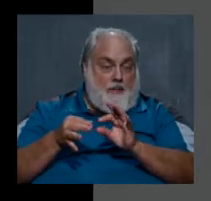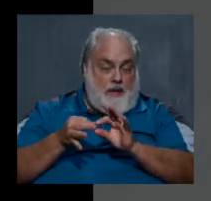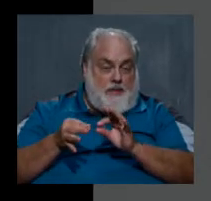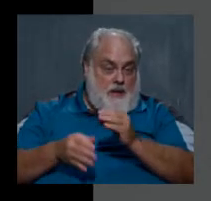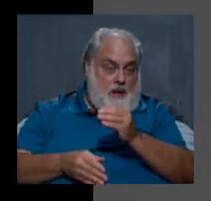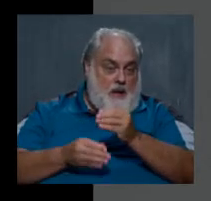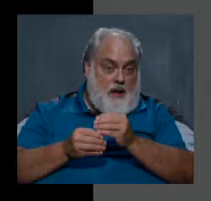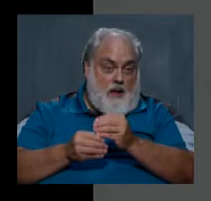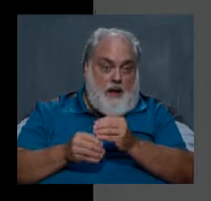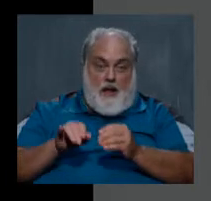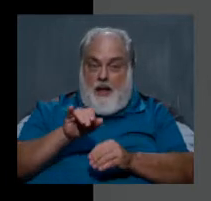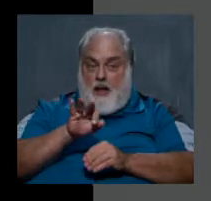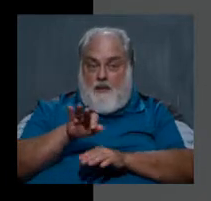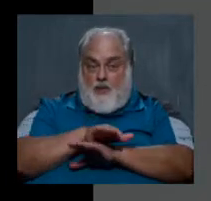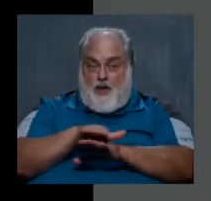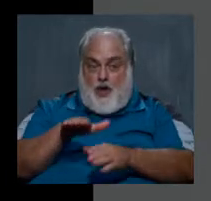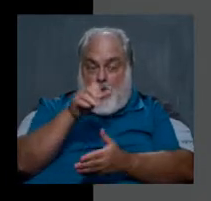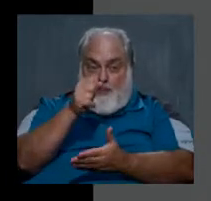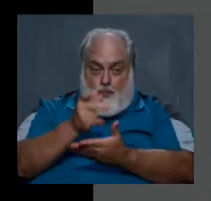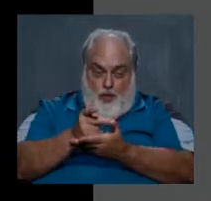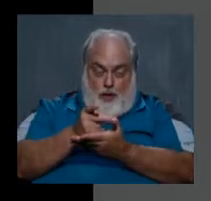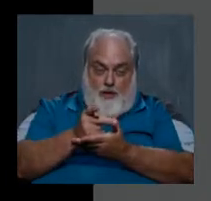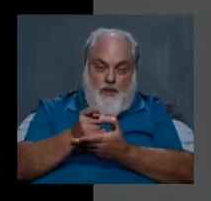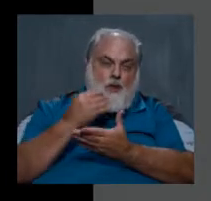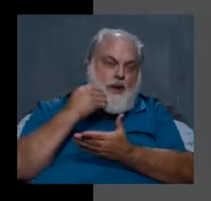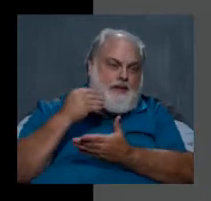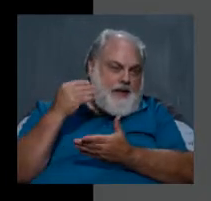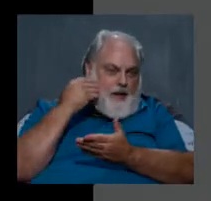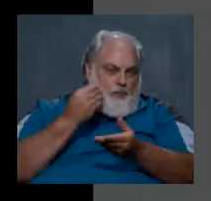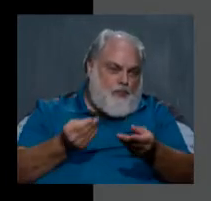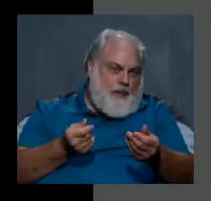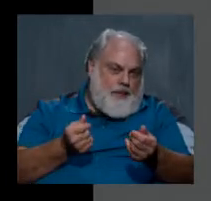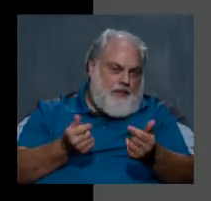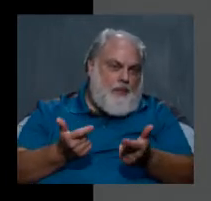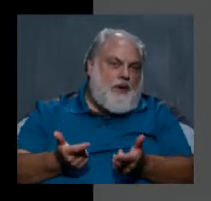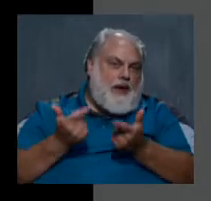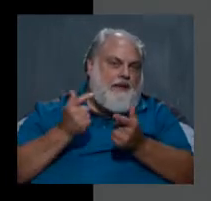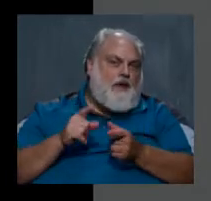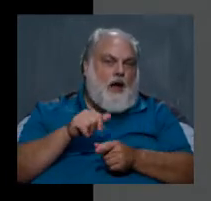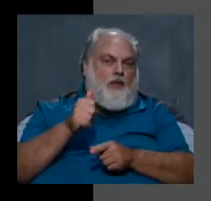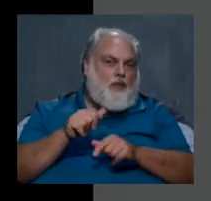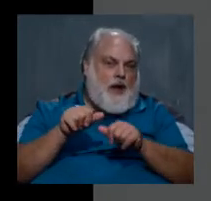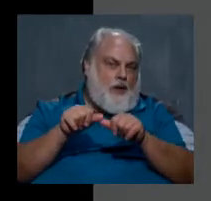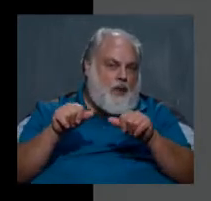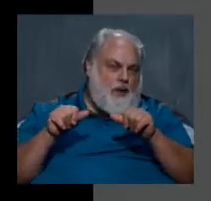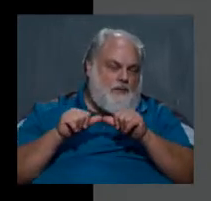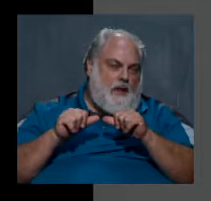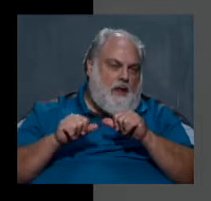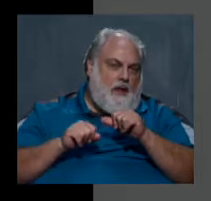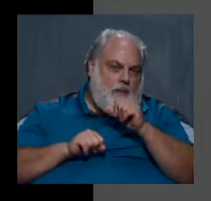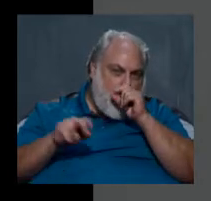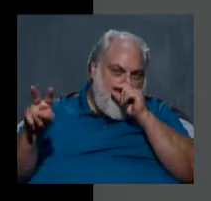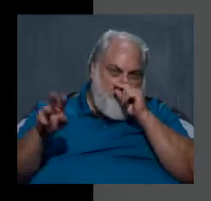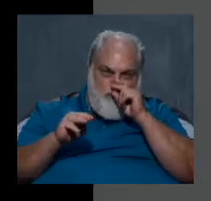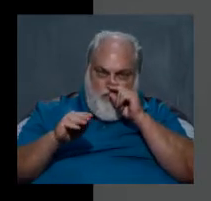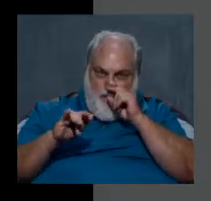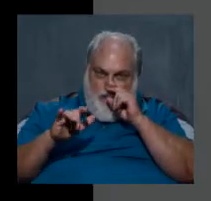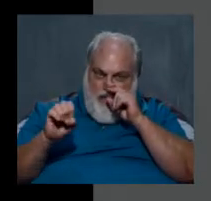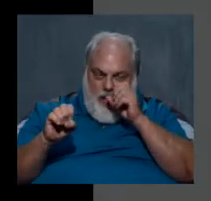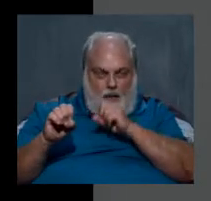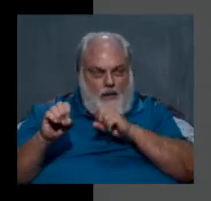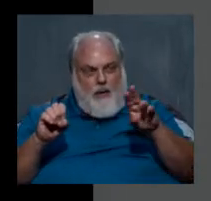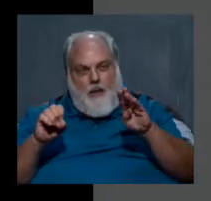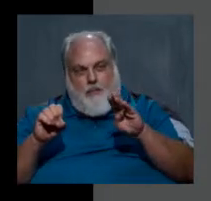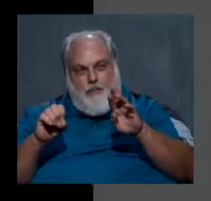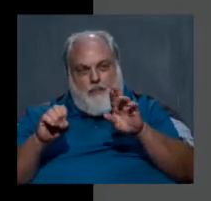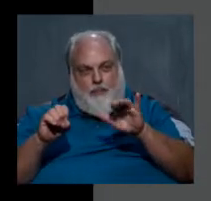approve residential property in this city, they're going to live elsewhere. They're going to go and live in Maumelle. They're going to go live in Bryant.